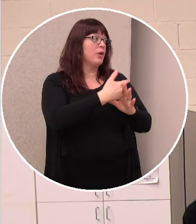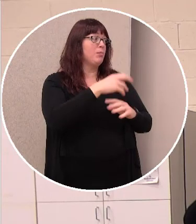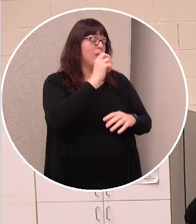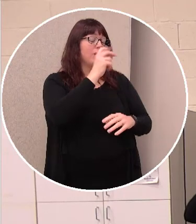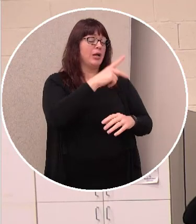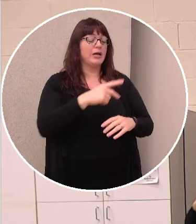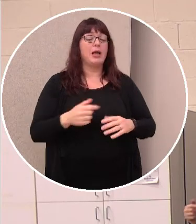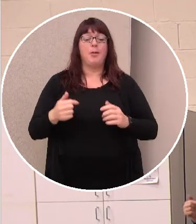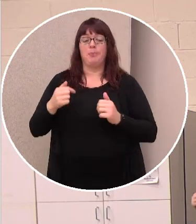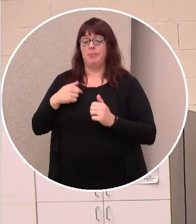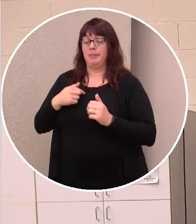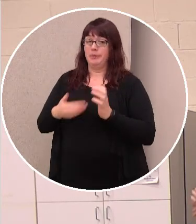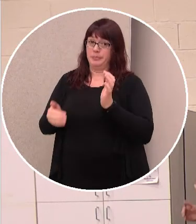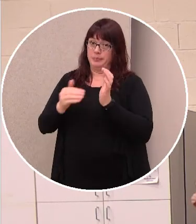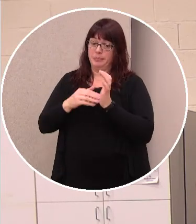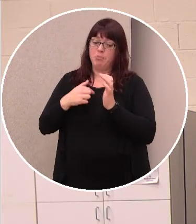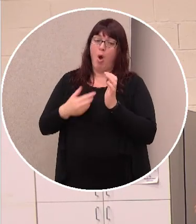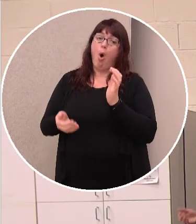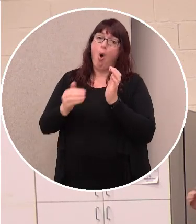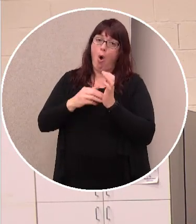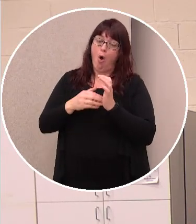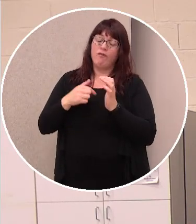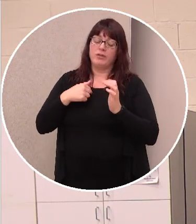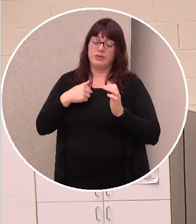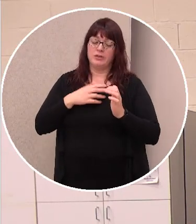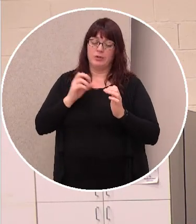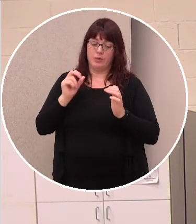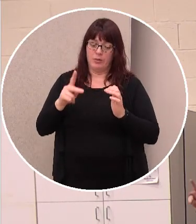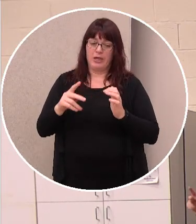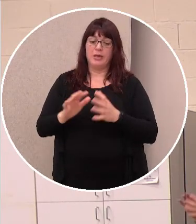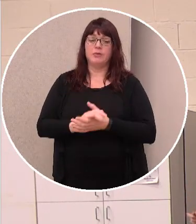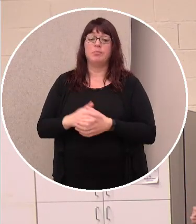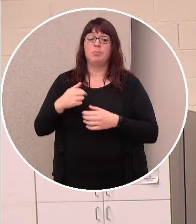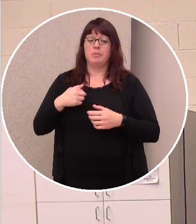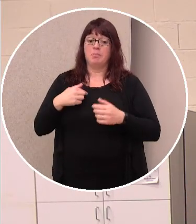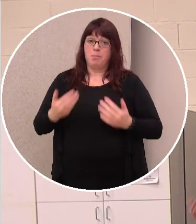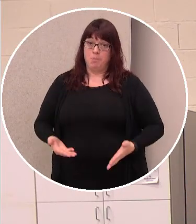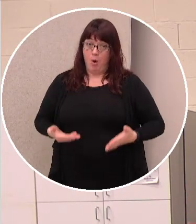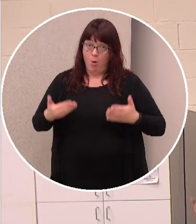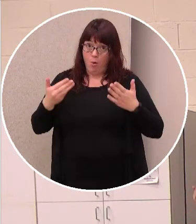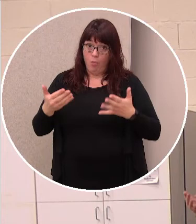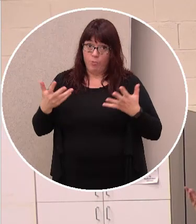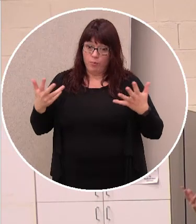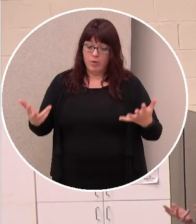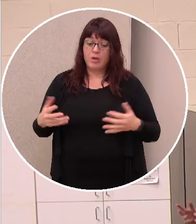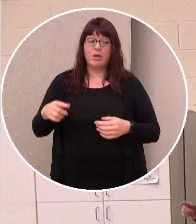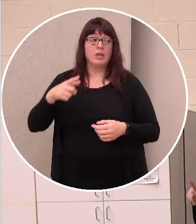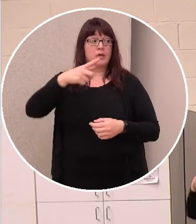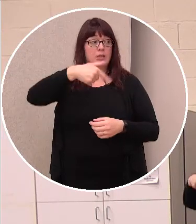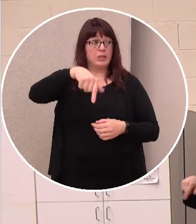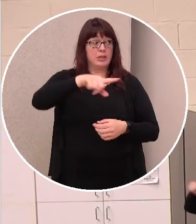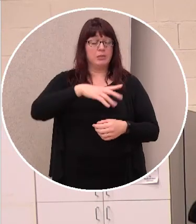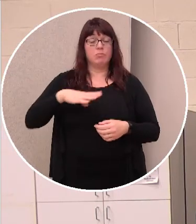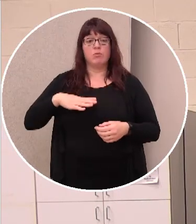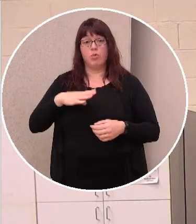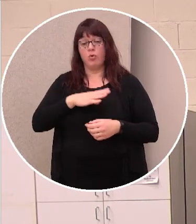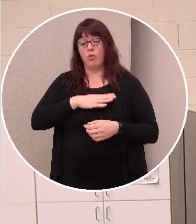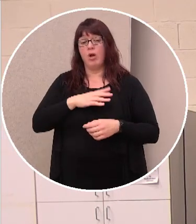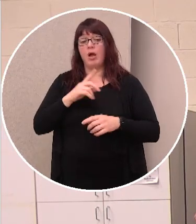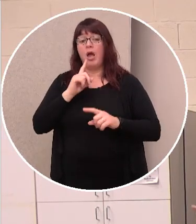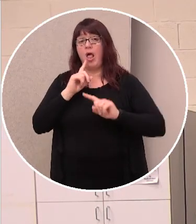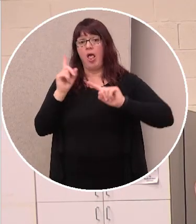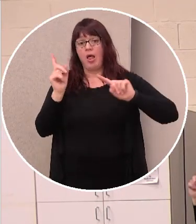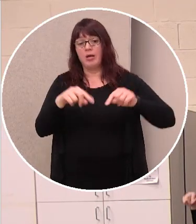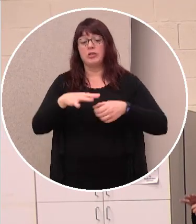I'll repeat and start again. I'll make the following motion, that the Board of Trustees directs the